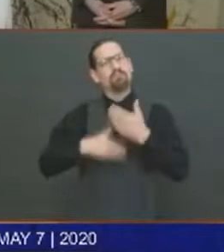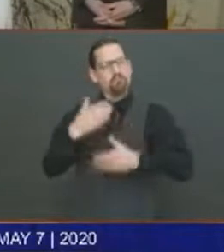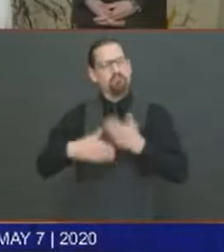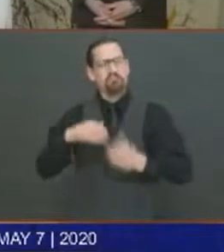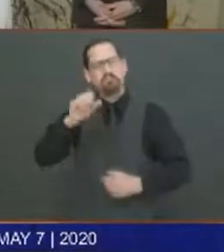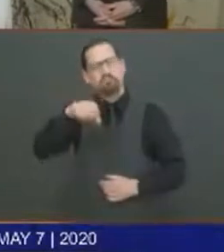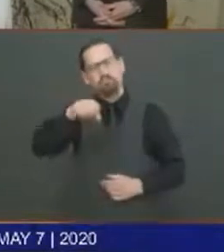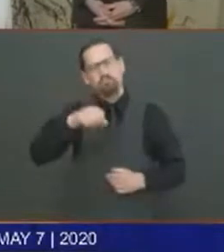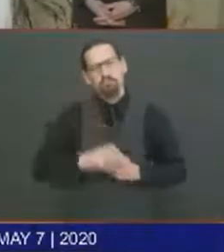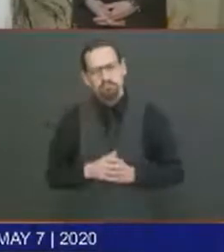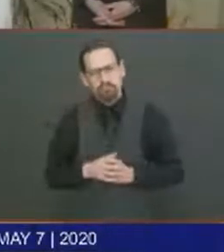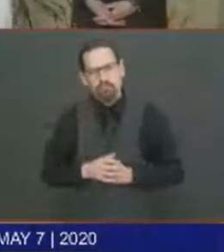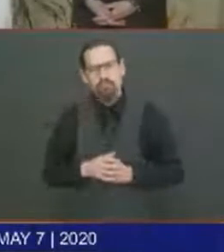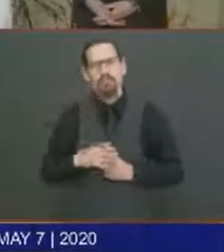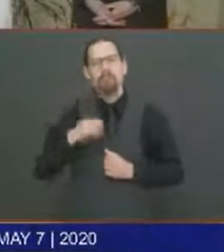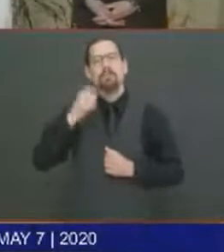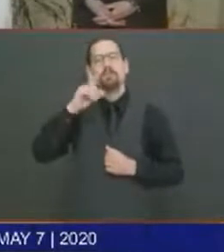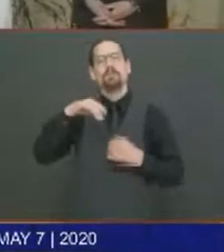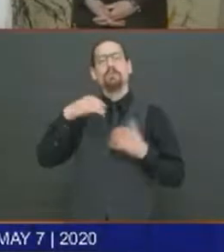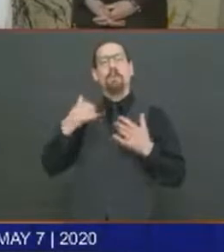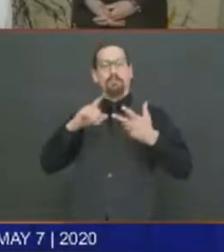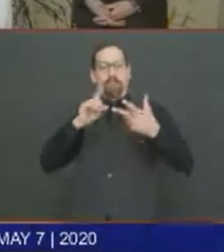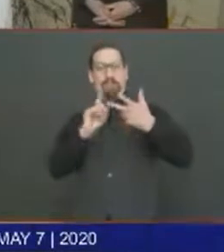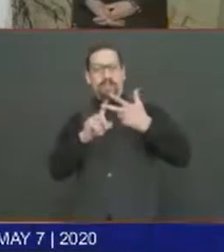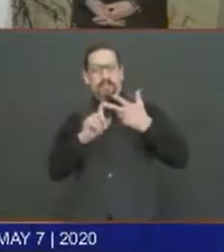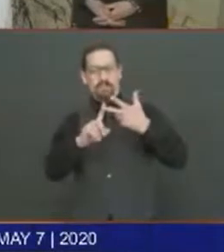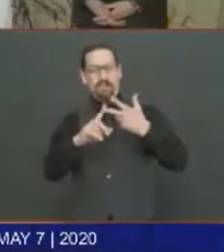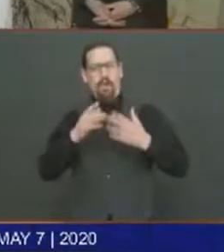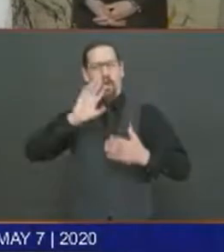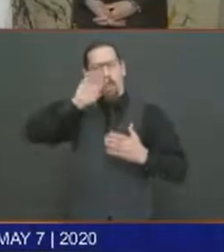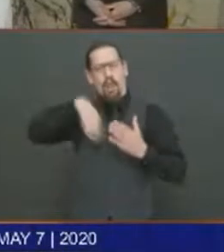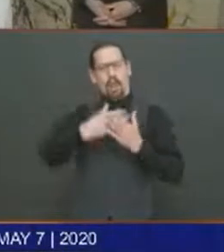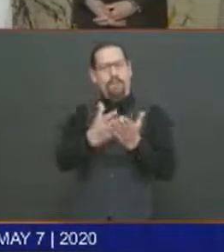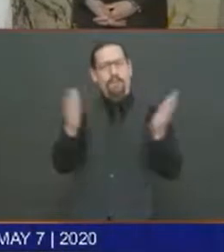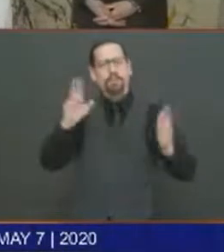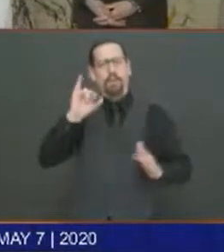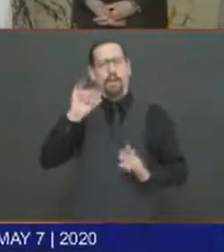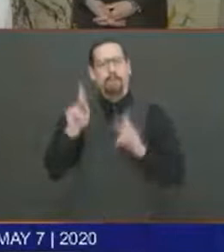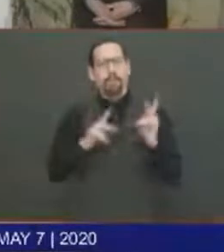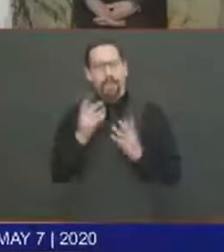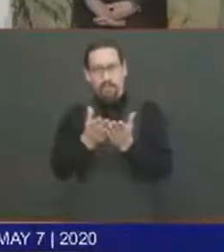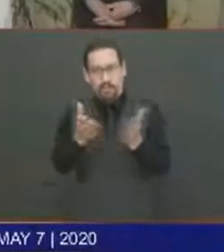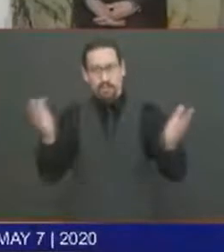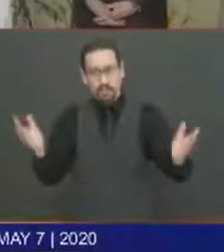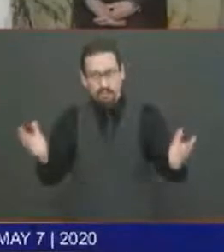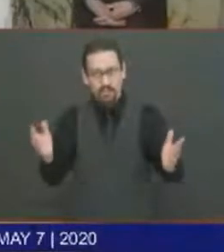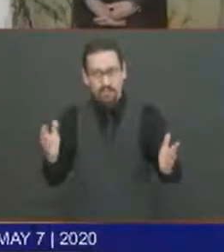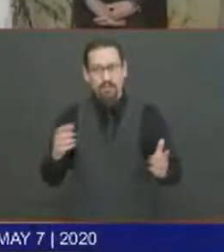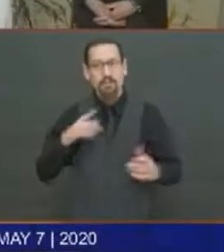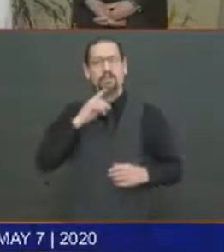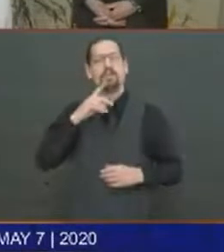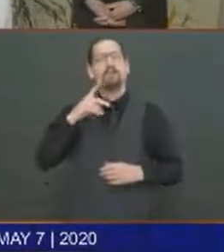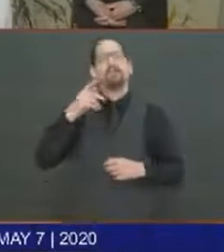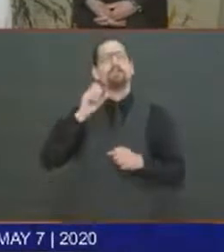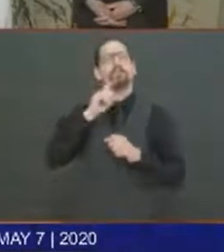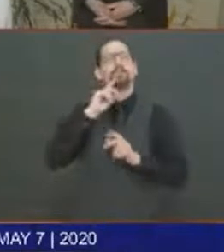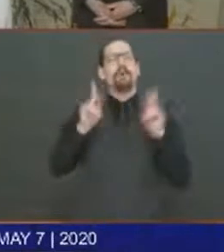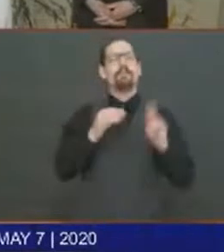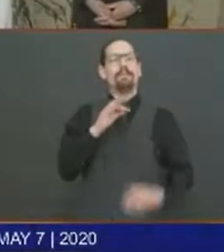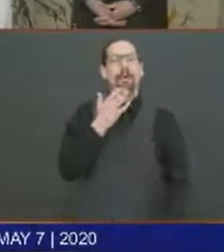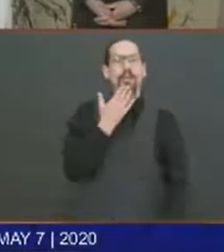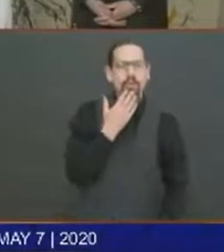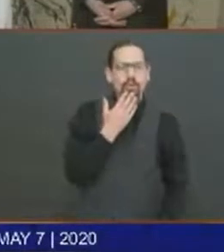needed to ensure that all Rhode Island communities, particularly those that have been disproportionately impacted or are most vulnerable,